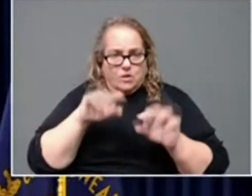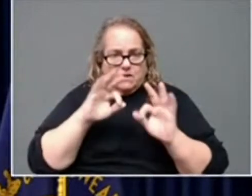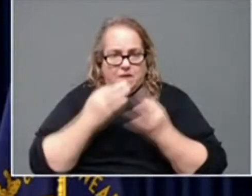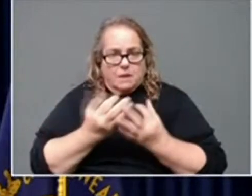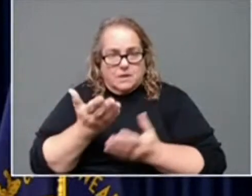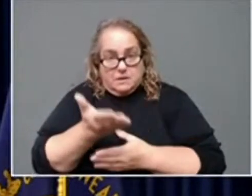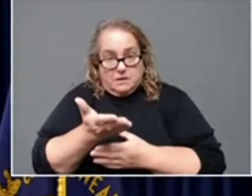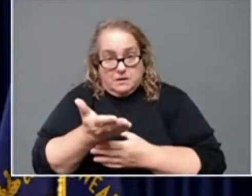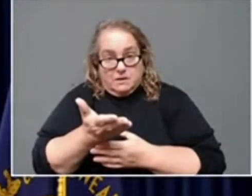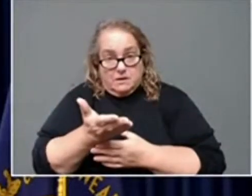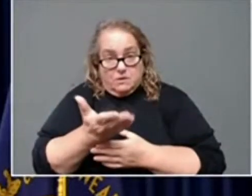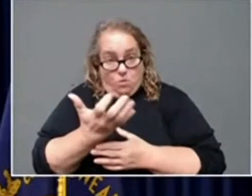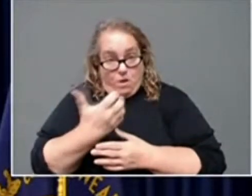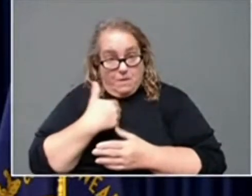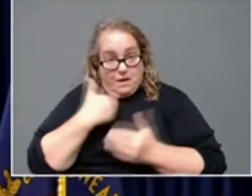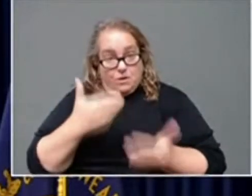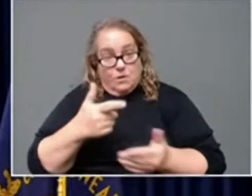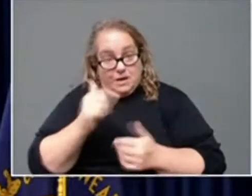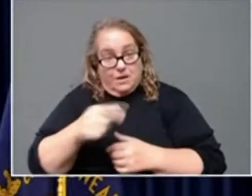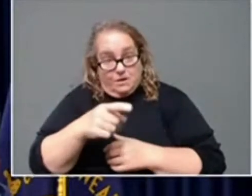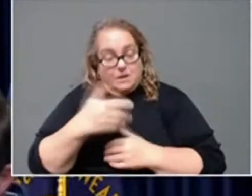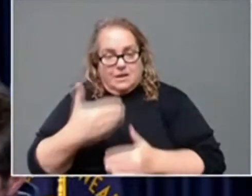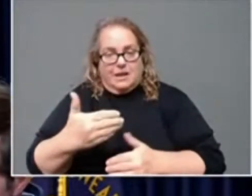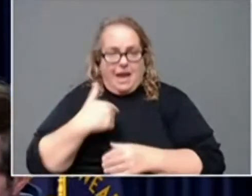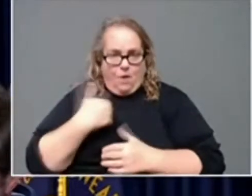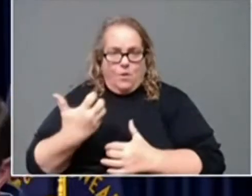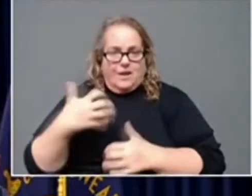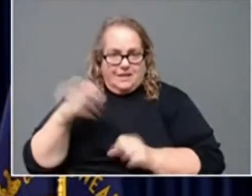Want me to keep going? I'm going to try. Okay.